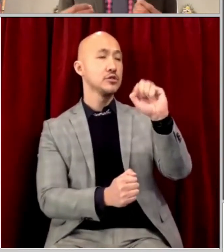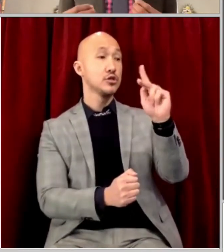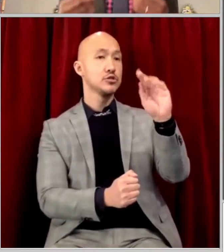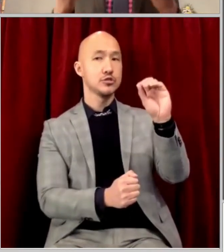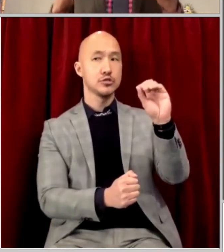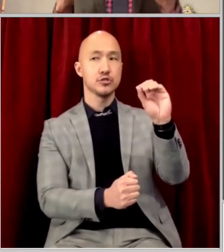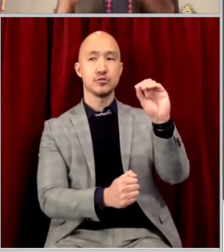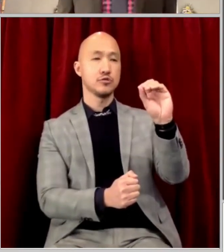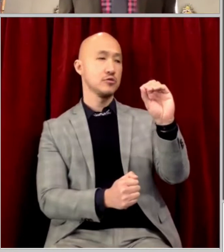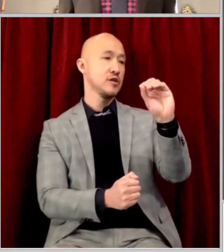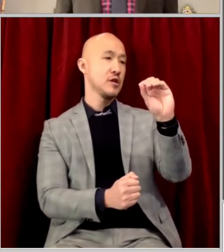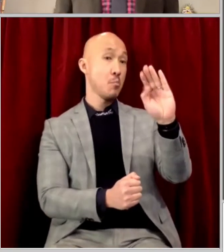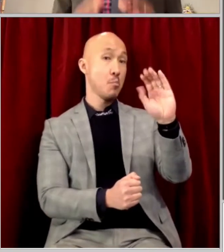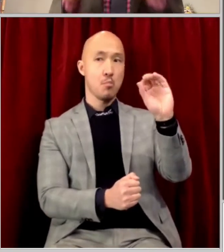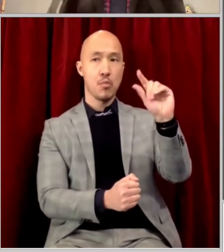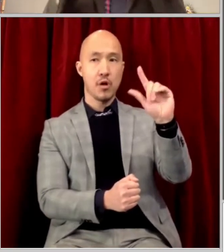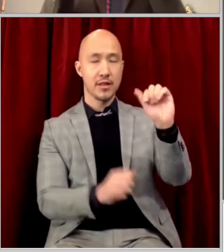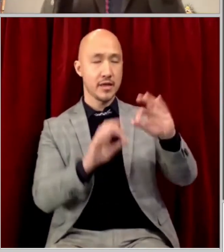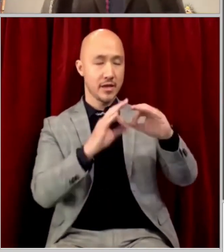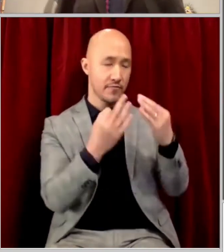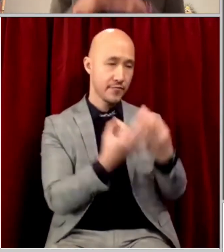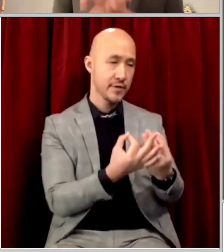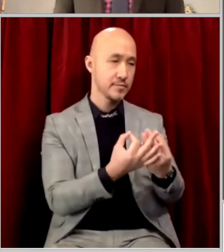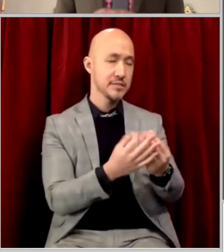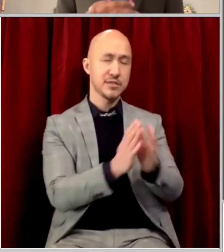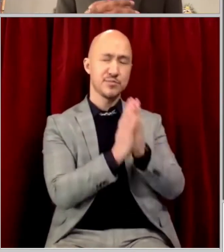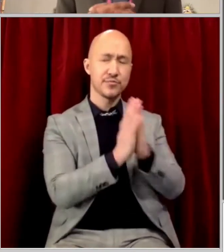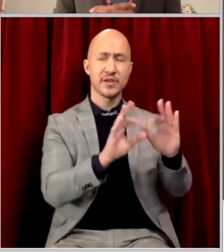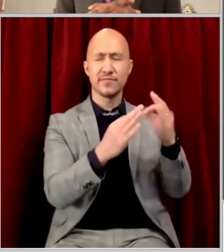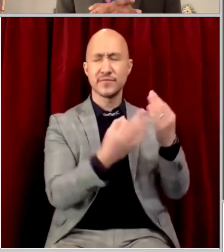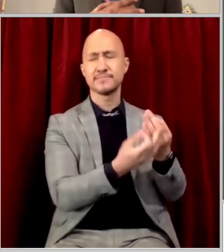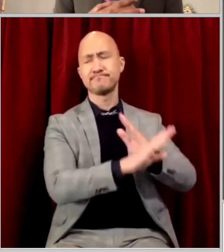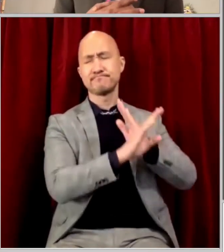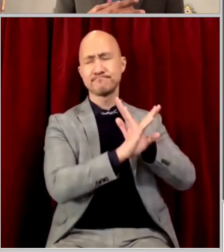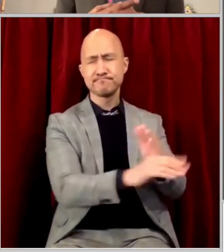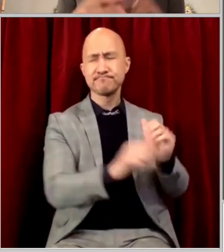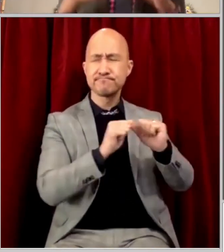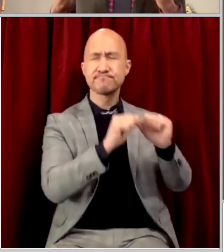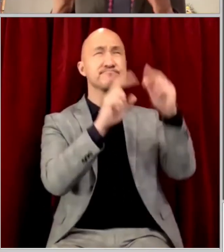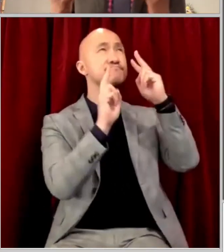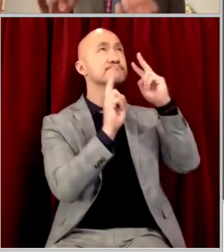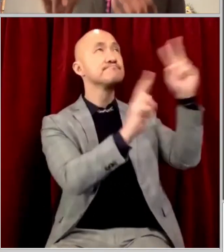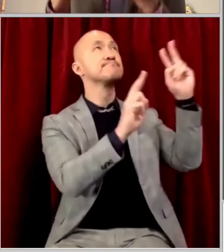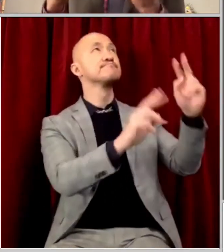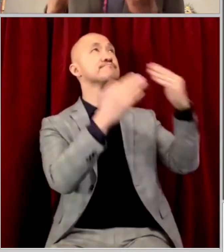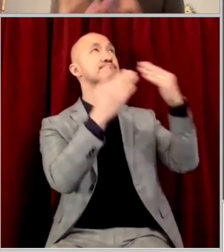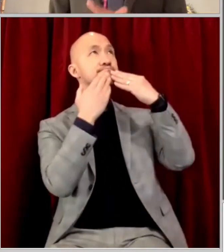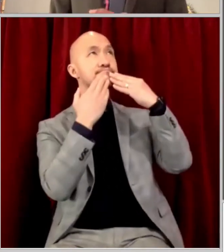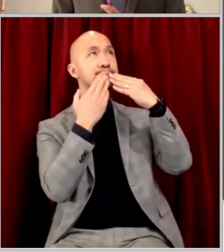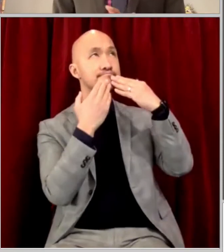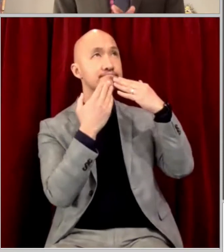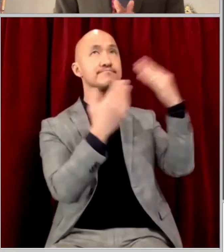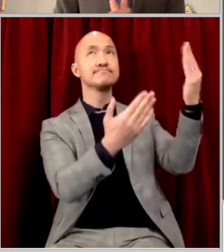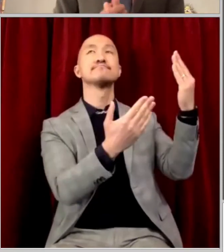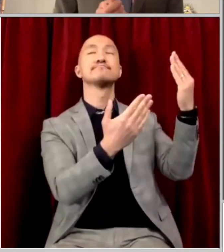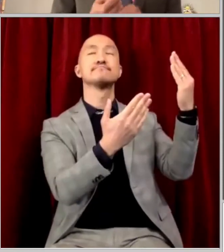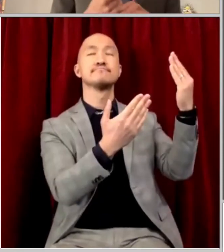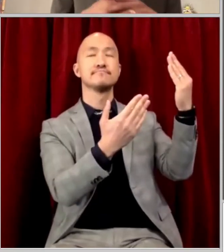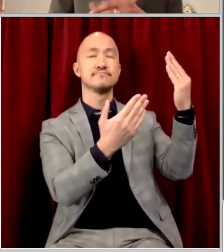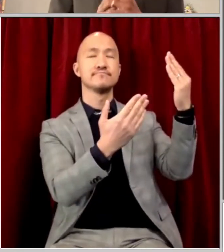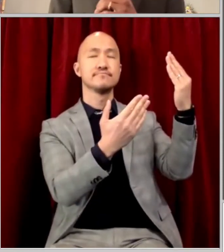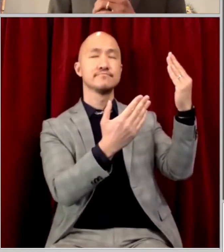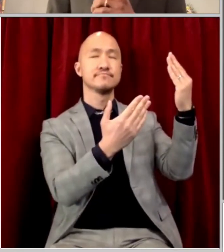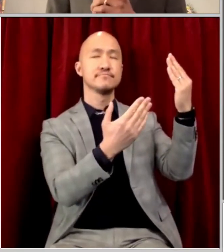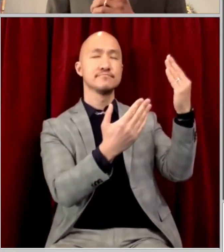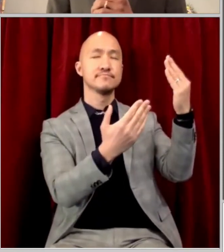their feet fixed and their eyes fixed on Jesus as they go through this. We thank you, Lord, for this opportunity to lift them up. We